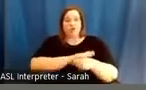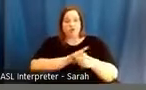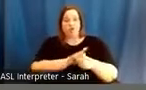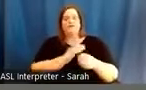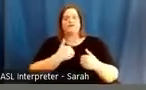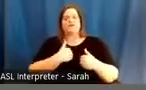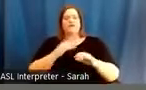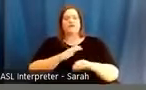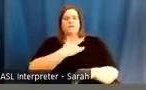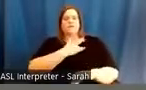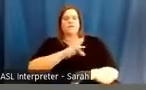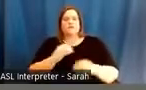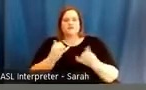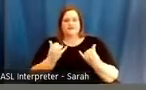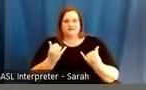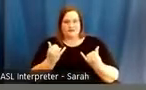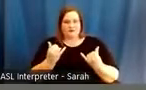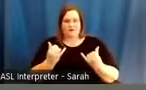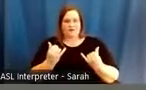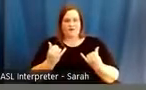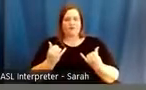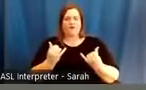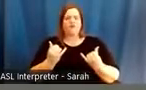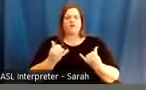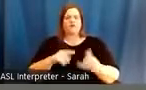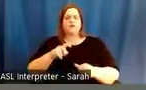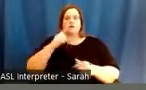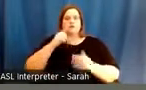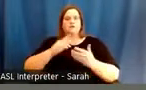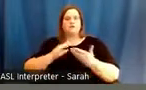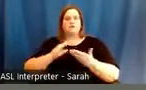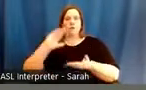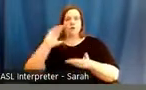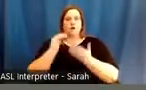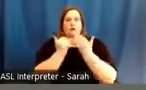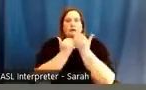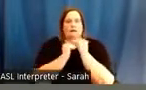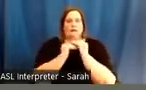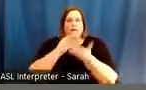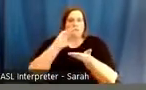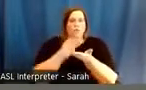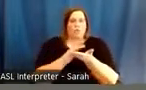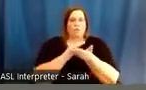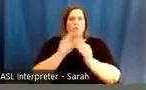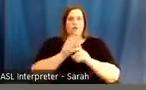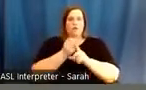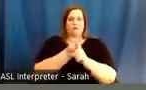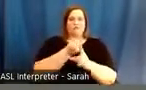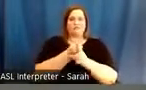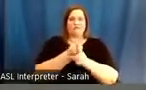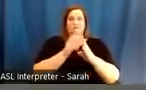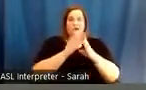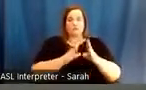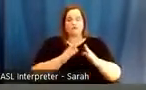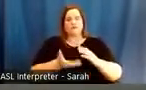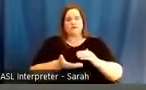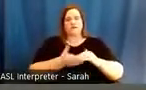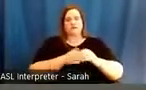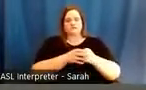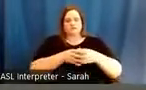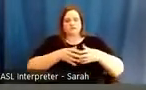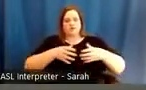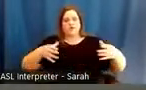now. And so the need for low chemical housing is increasing because of that. Thanks.